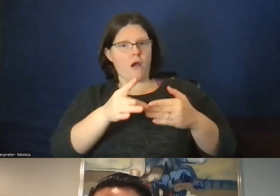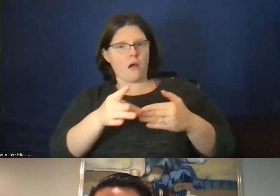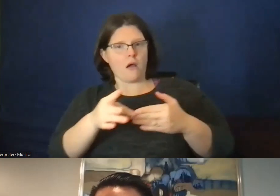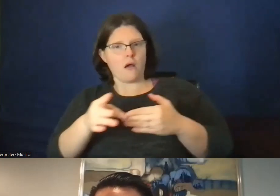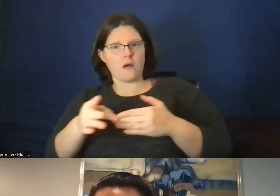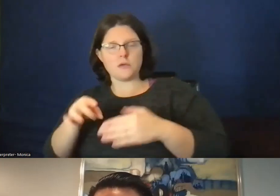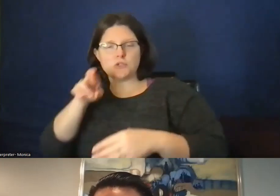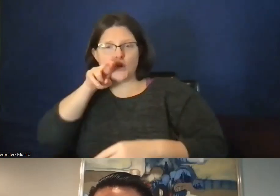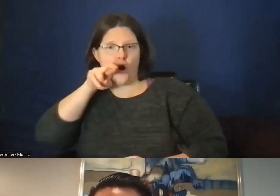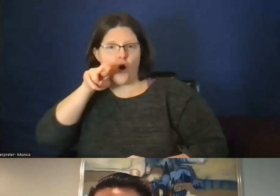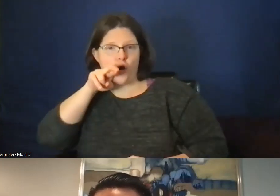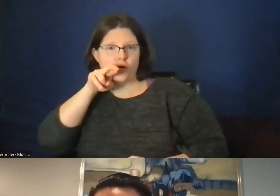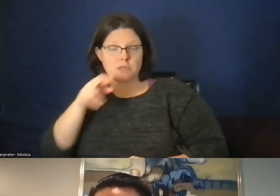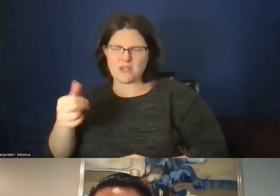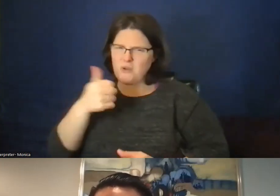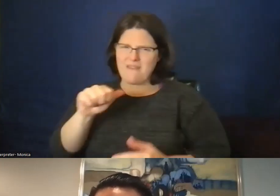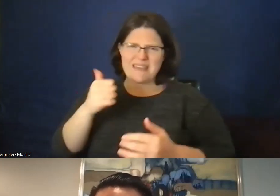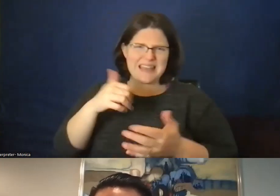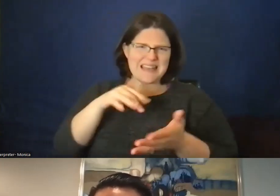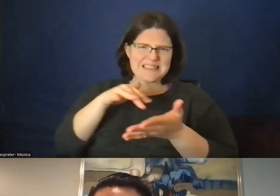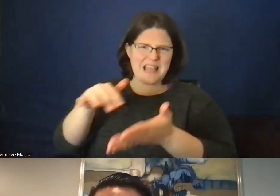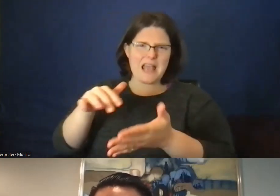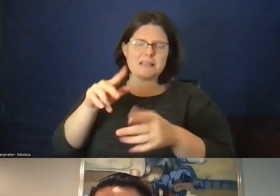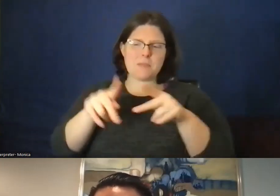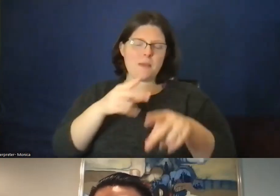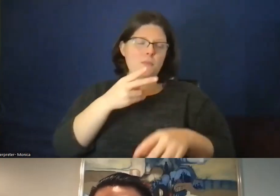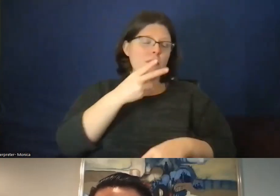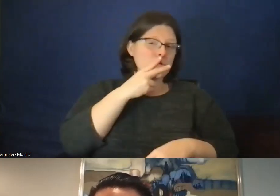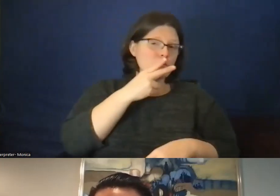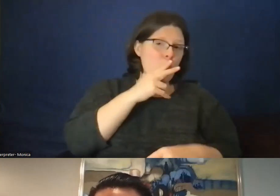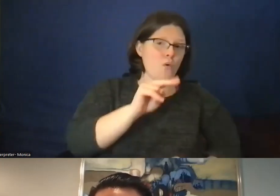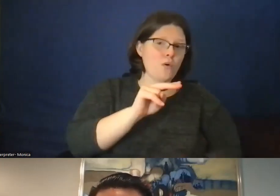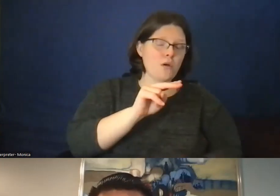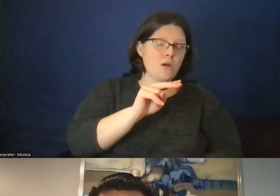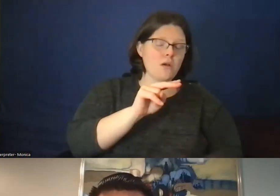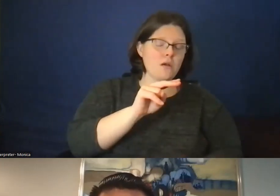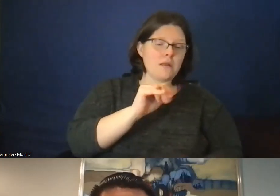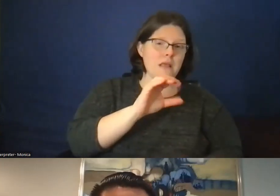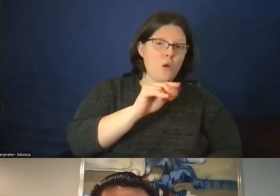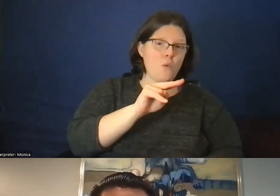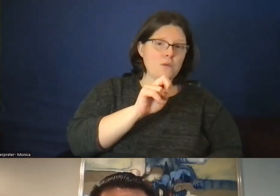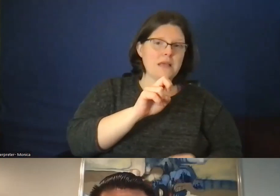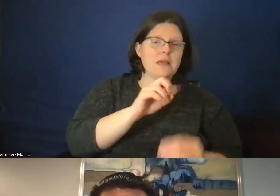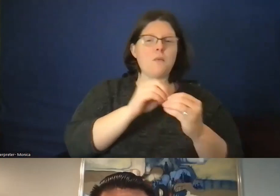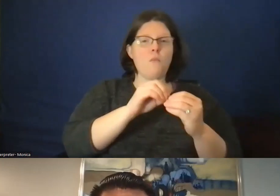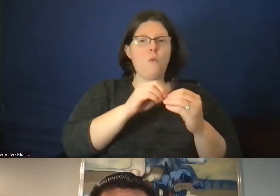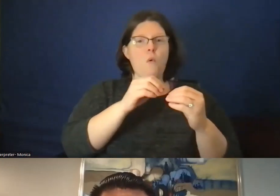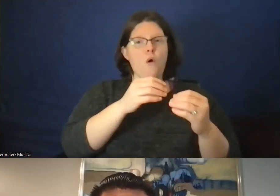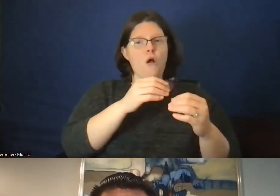study showing that people who vape nicotine are more likely to vape cannabis or vice versa?